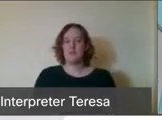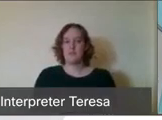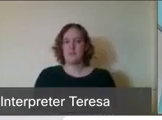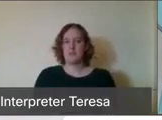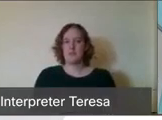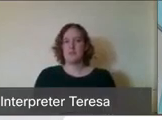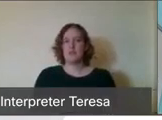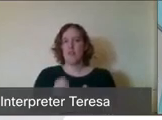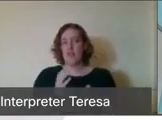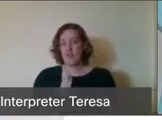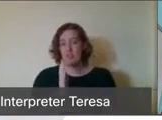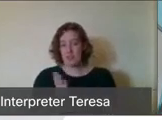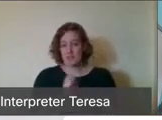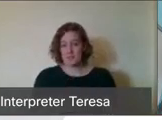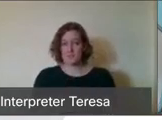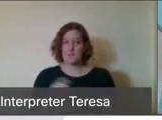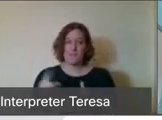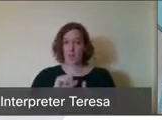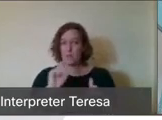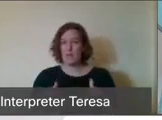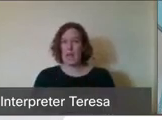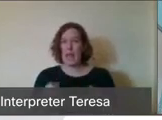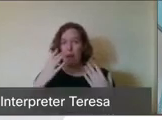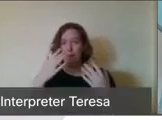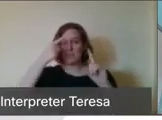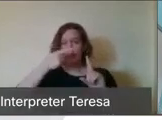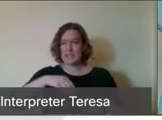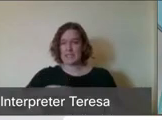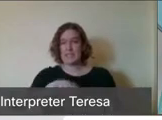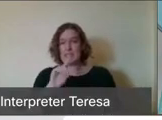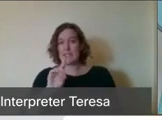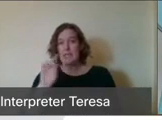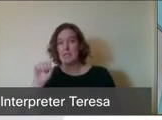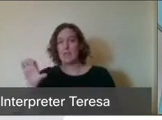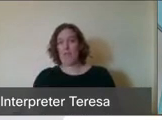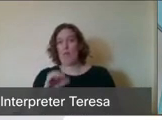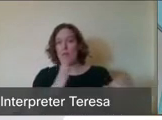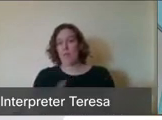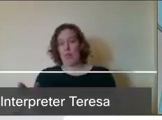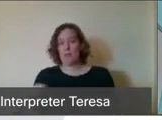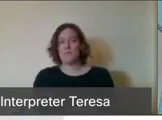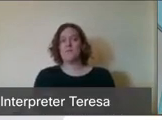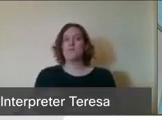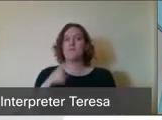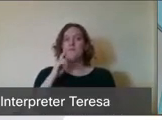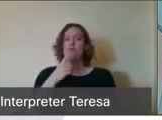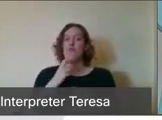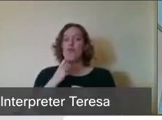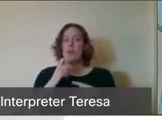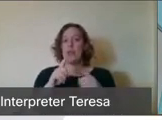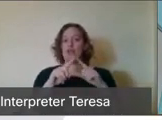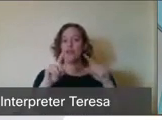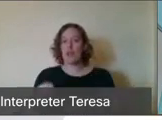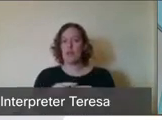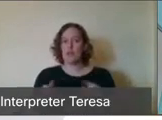All righty. So first question, how many objectives are in the DDS performance plan? So for your red triangle, if you want to select